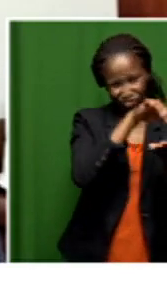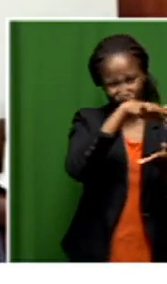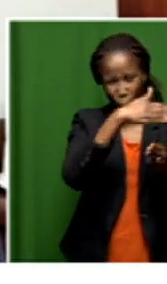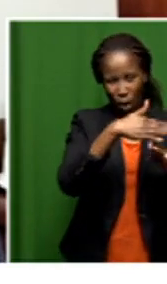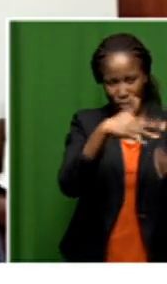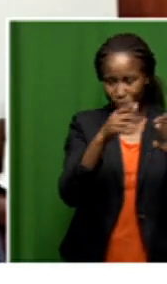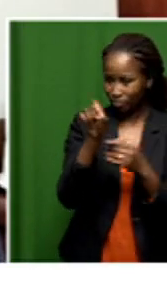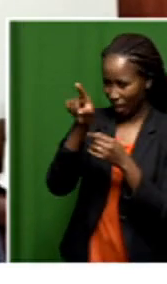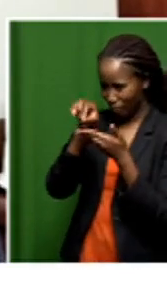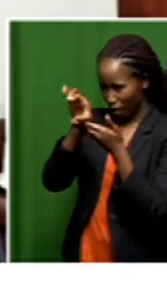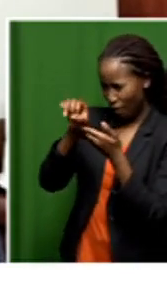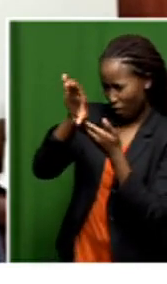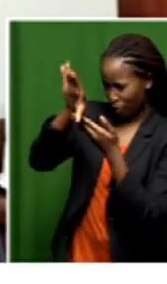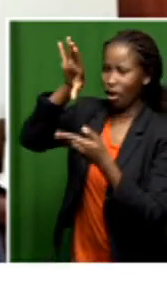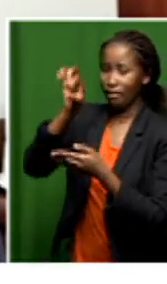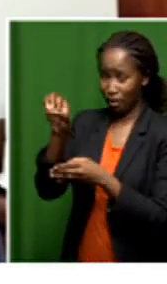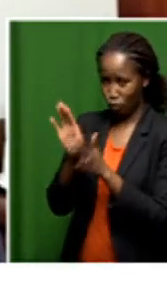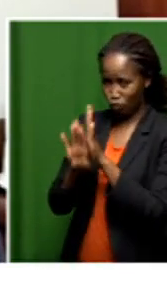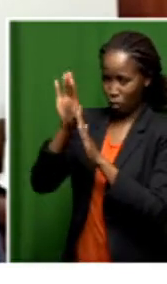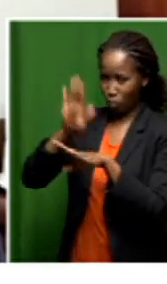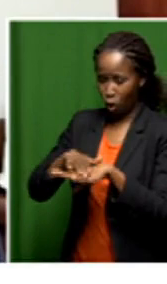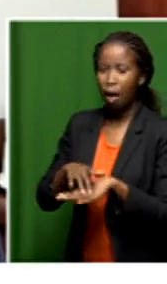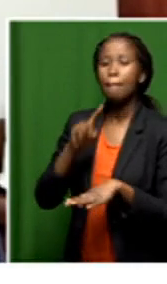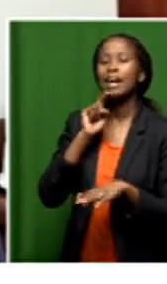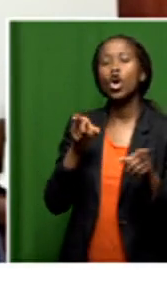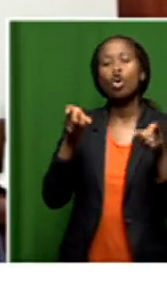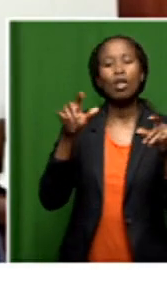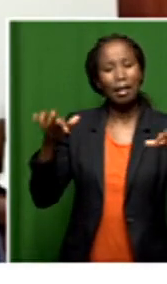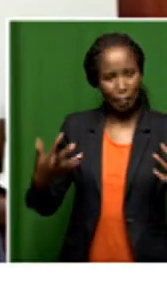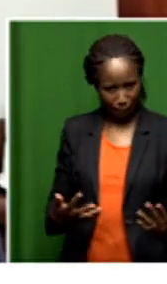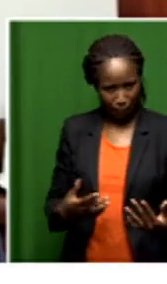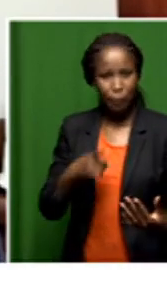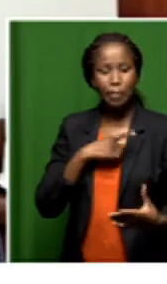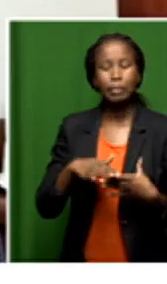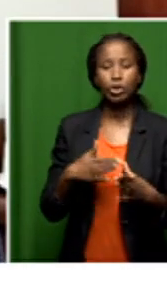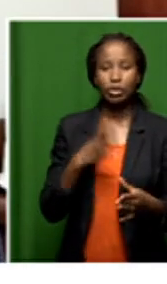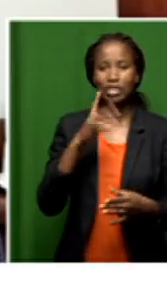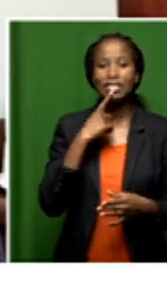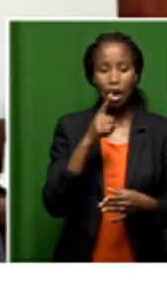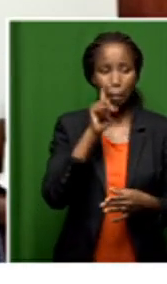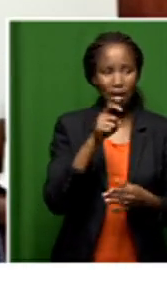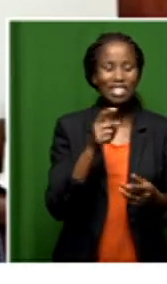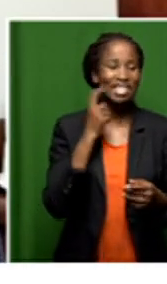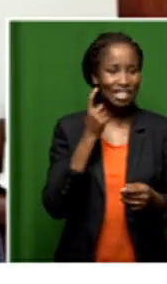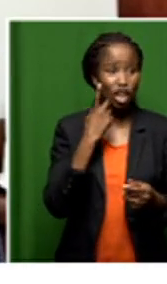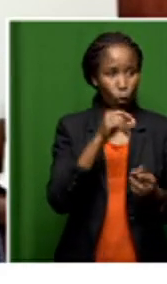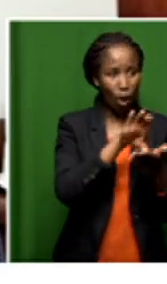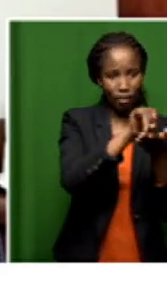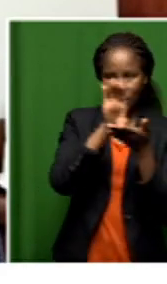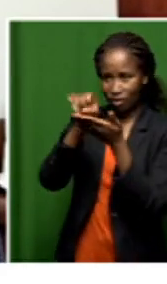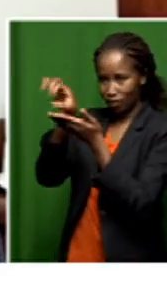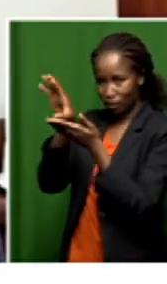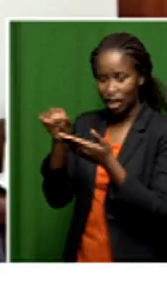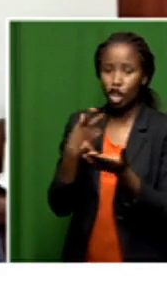giving you reason to grow? Do you understand? Like you just said, spread it across, but then you have that urge to say, you know what, actually, that one is not doing, let me move it